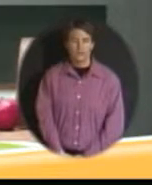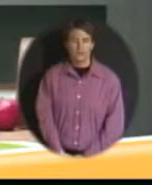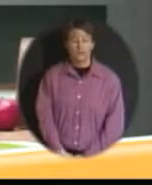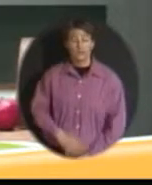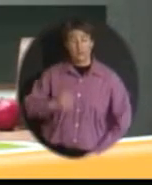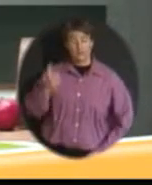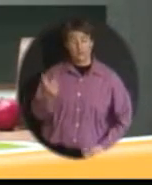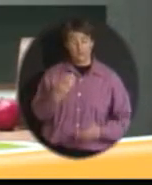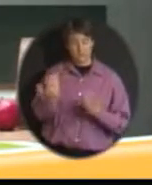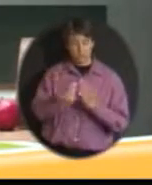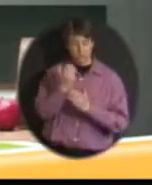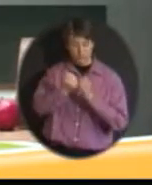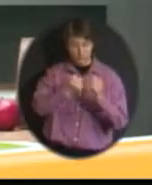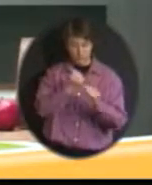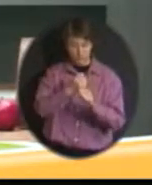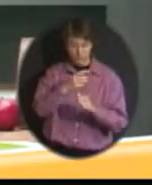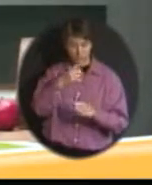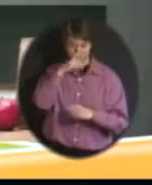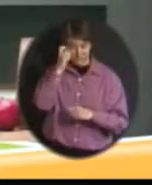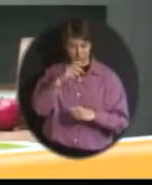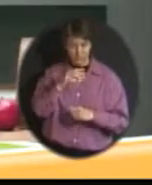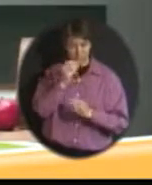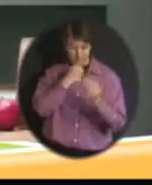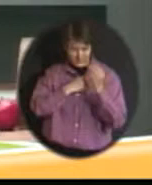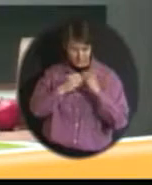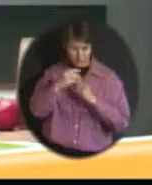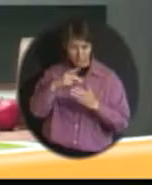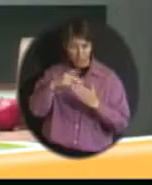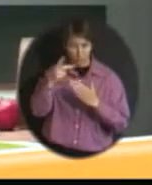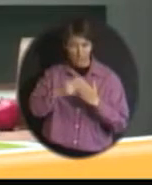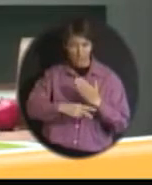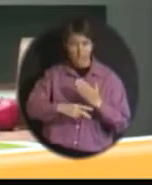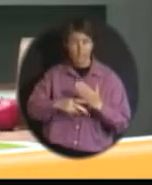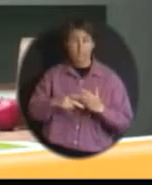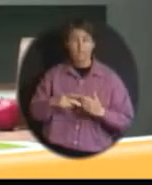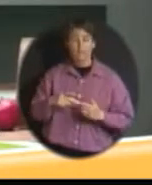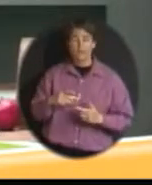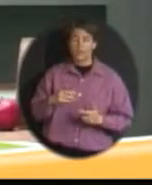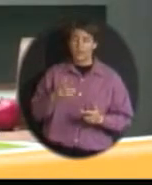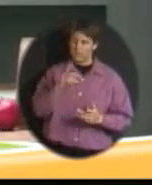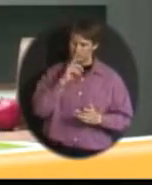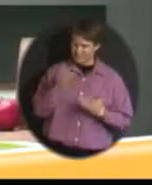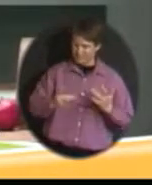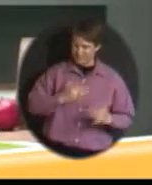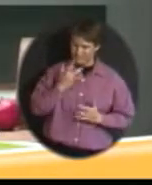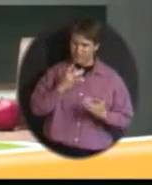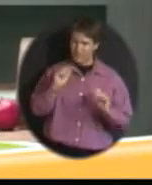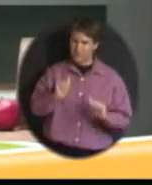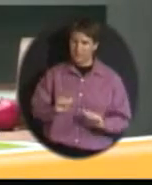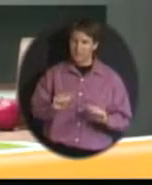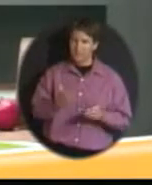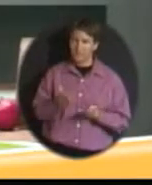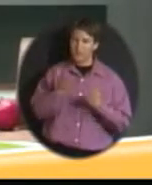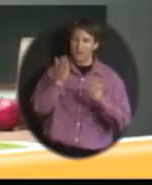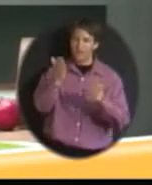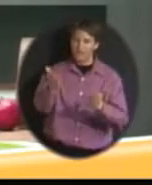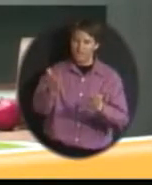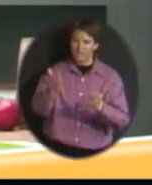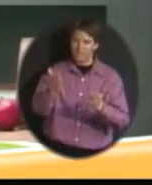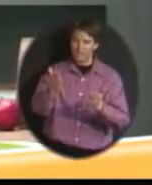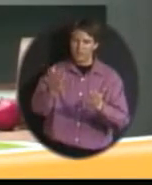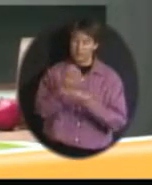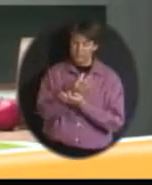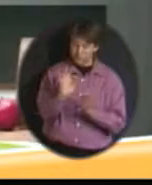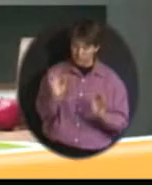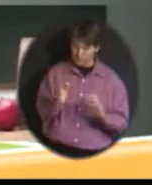Something that's new this year is the summer meal program, and we're very excited that we will be able to offer free